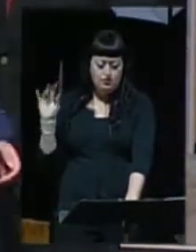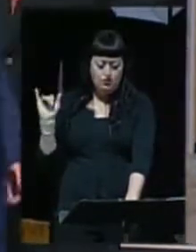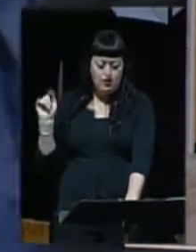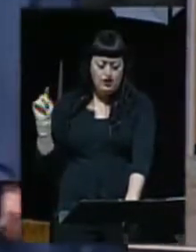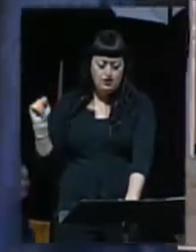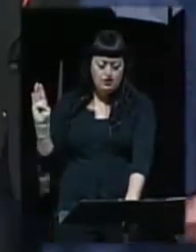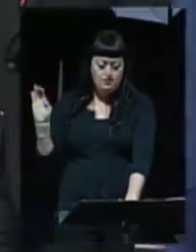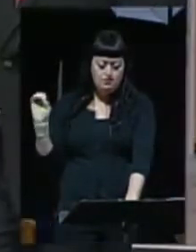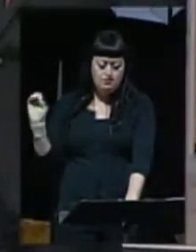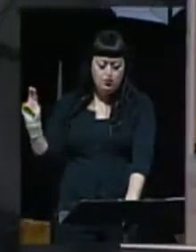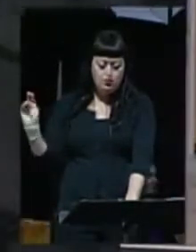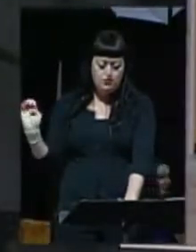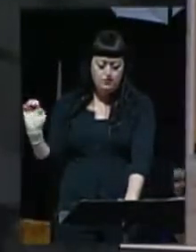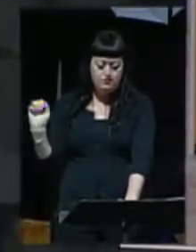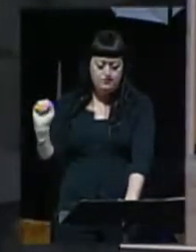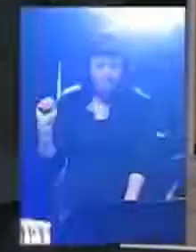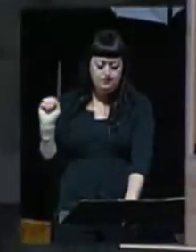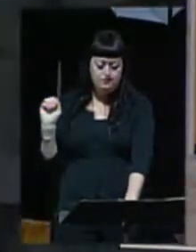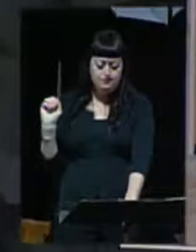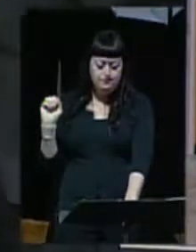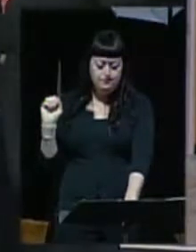Wyatt Boone.